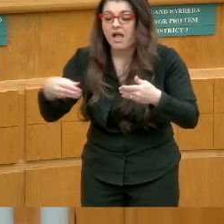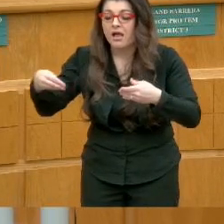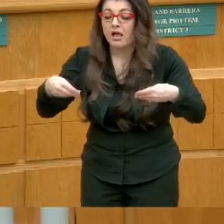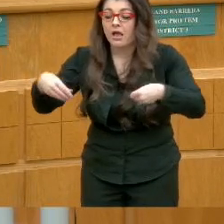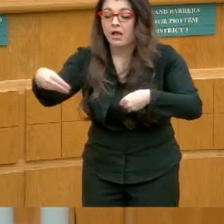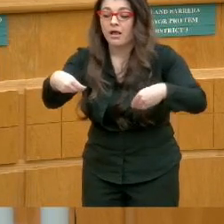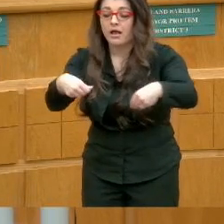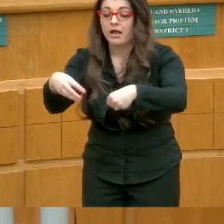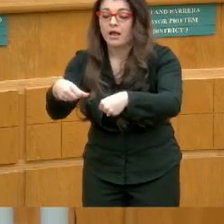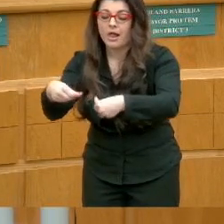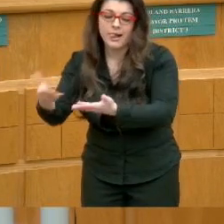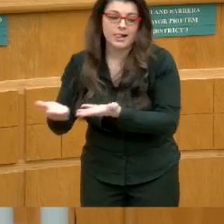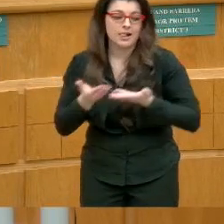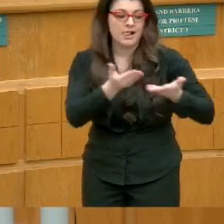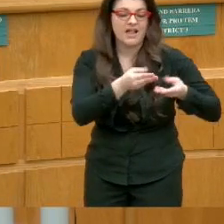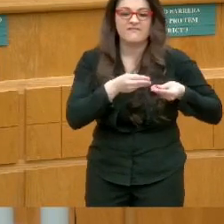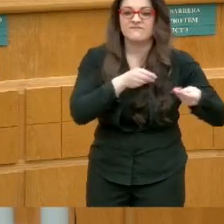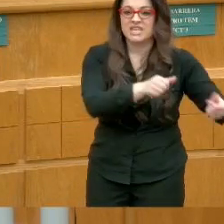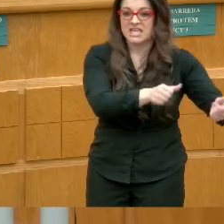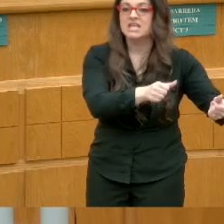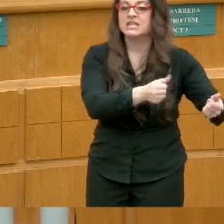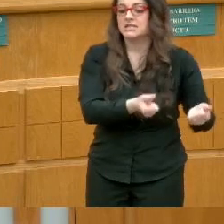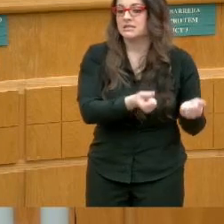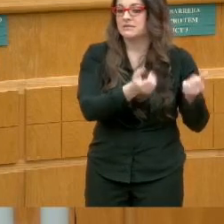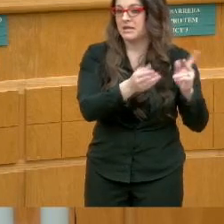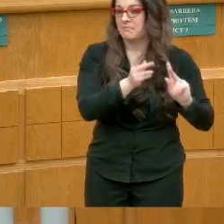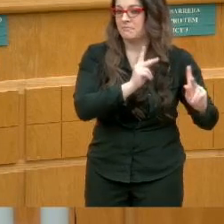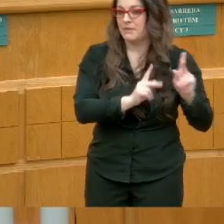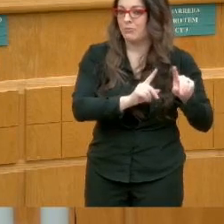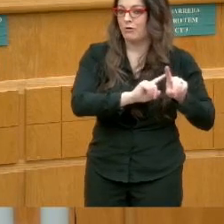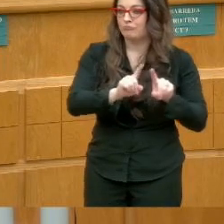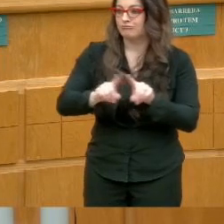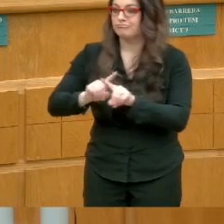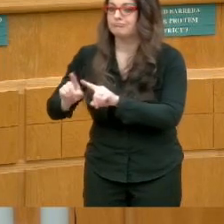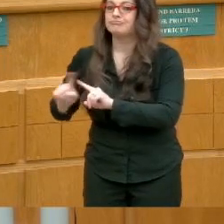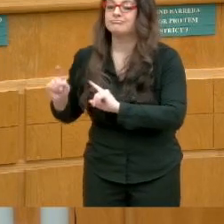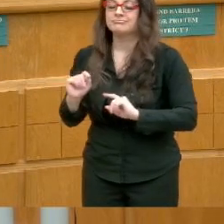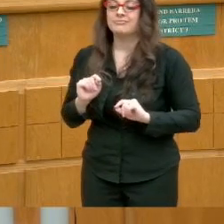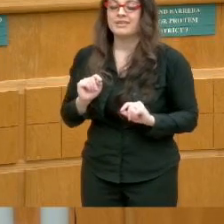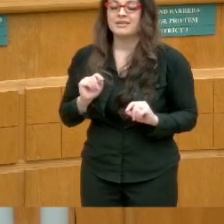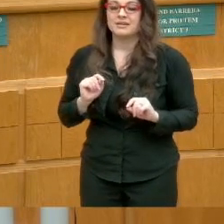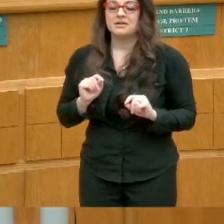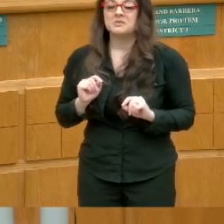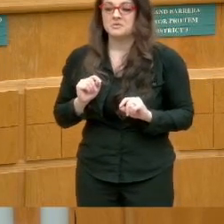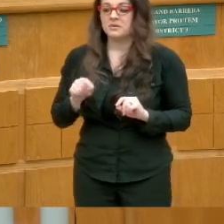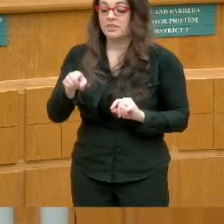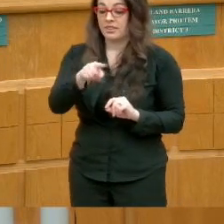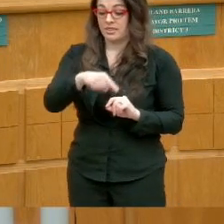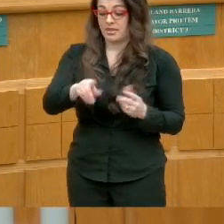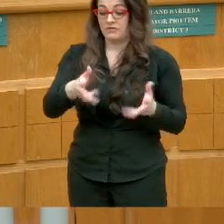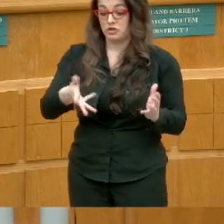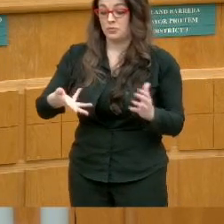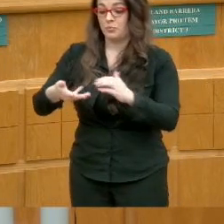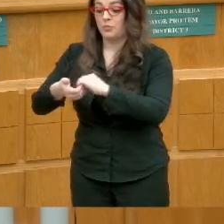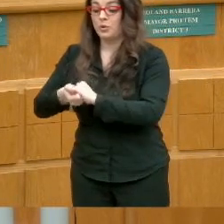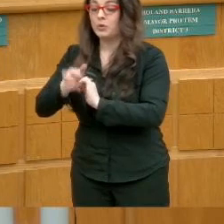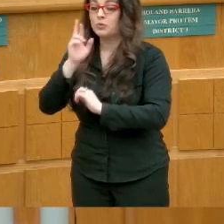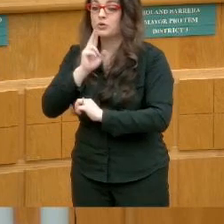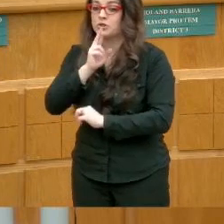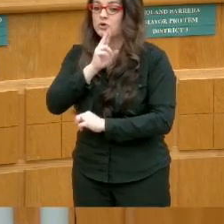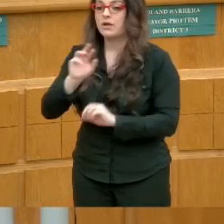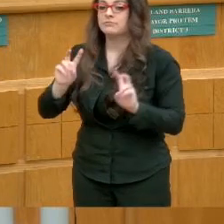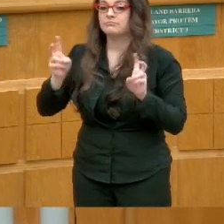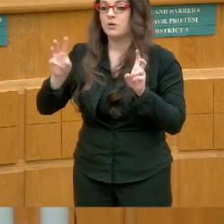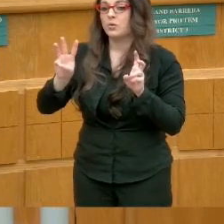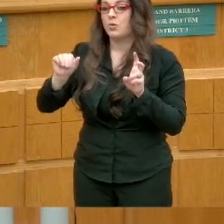feed various city departments as many times as they could. And they have a partnership with Water Street Restaurant.